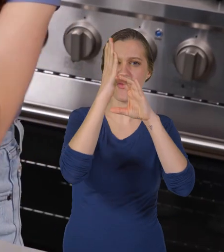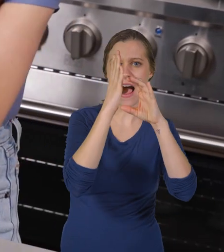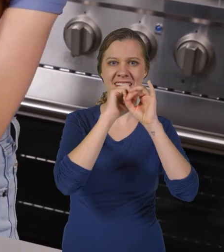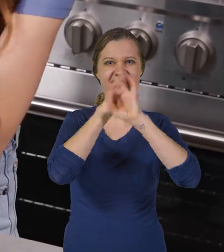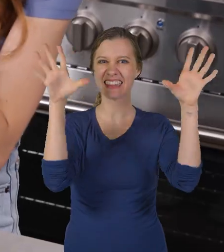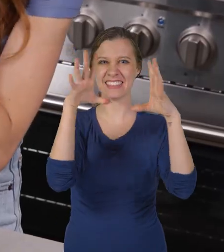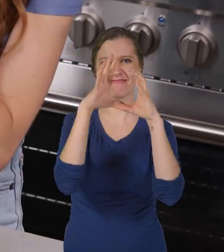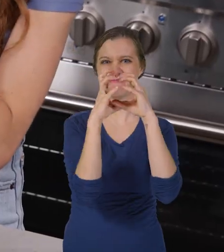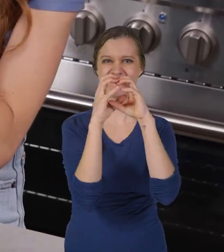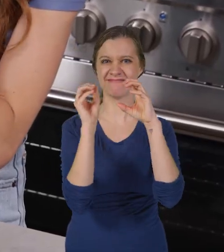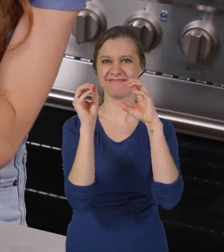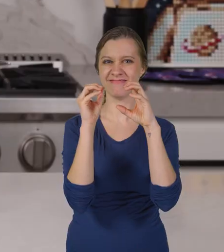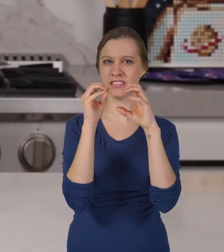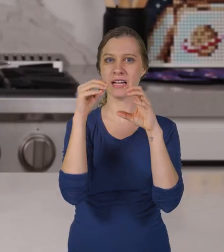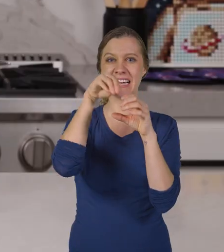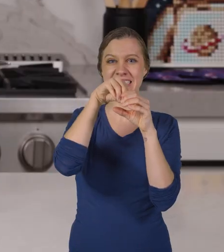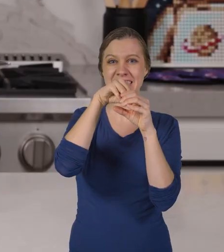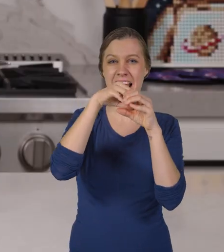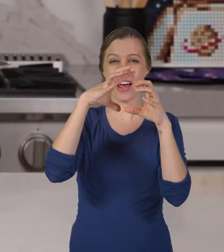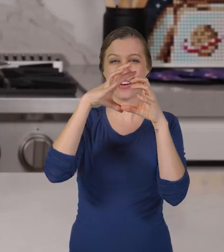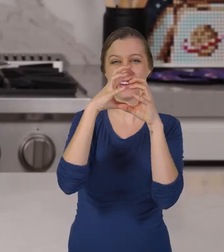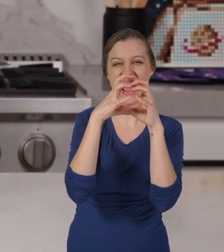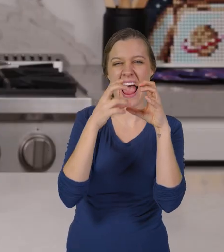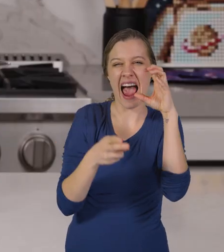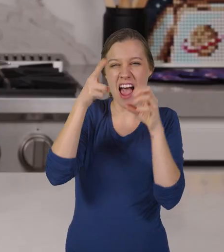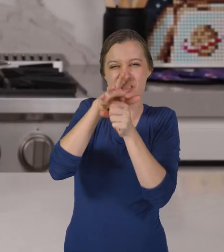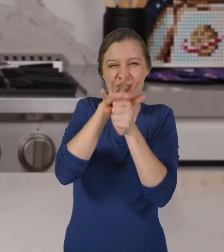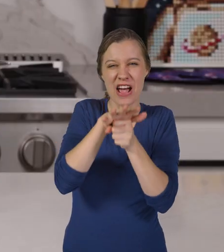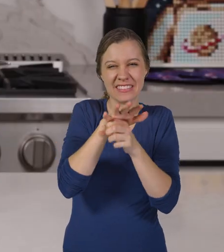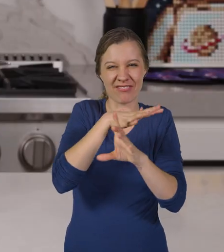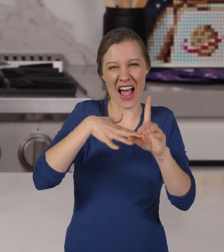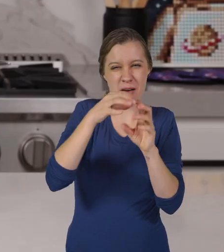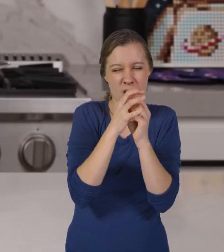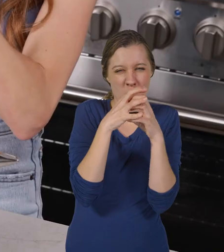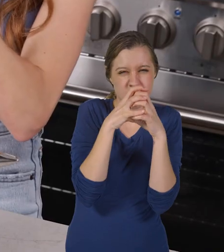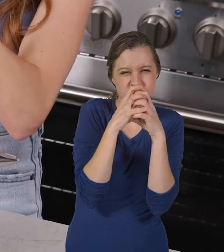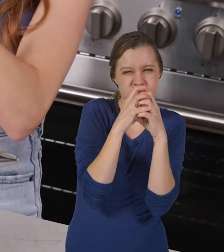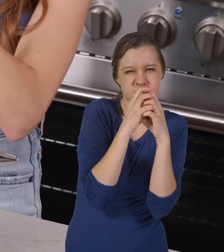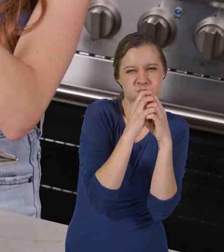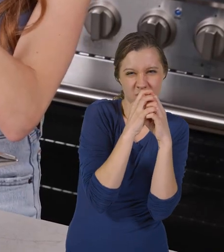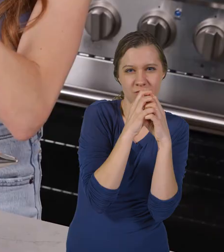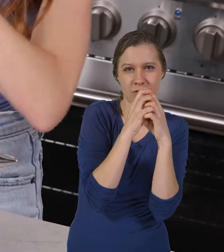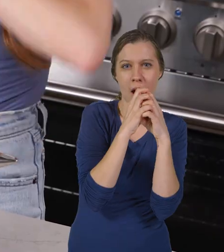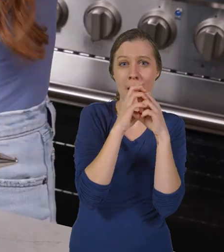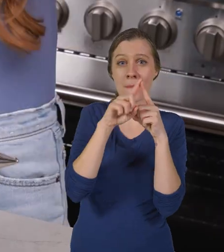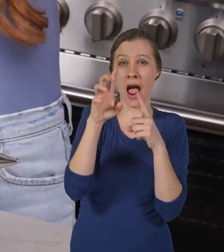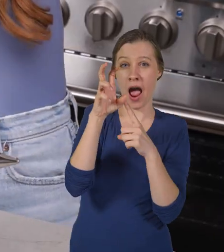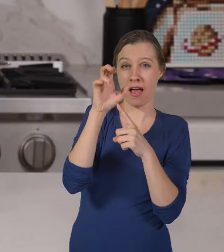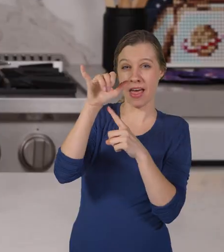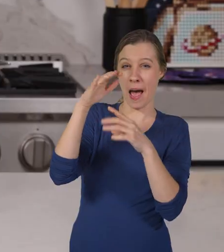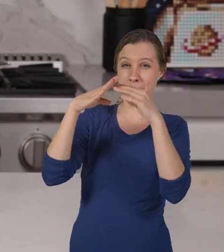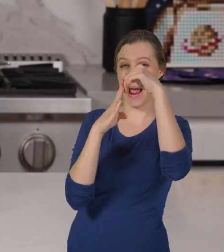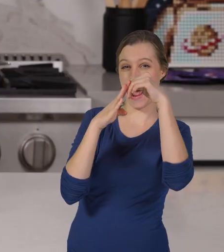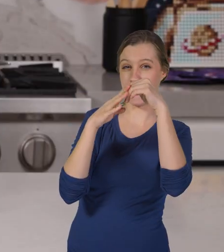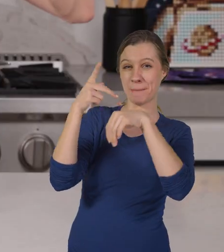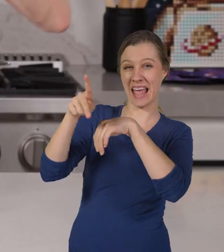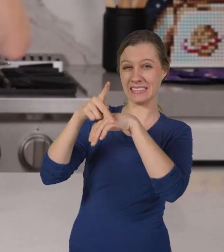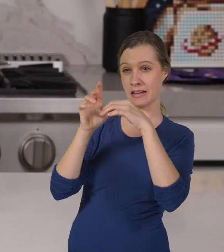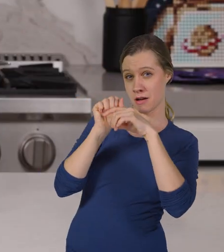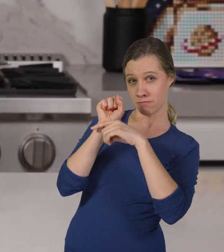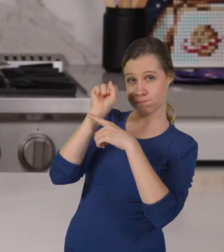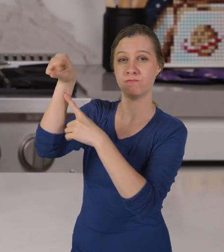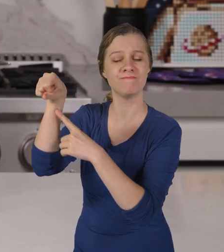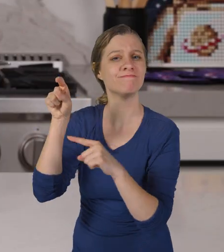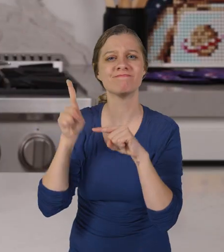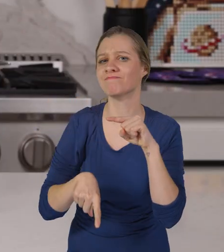but there was no cracks in the ball, right? So, you just created a little bit of a high pressure environment inside your ball, but it couldn't overcome the